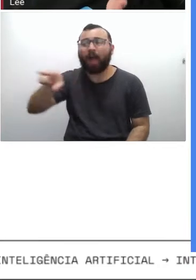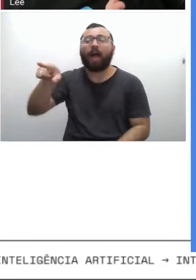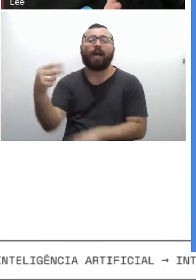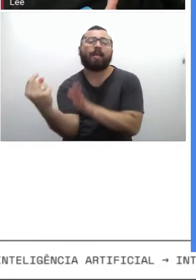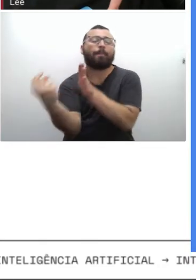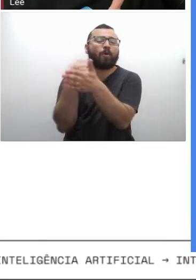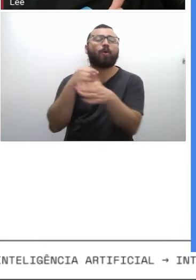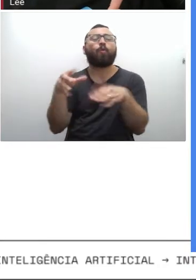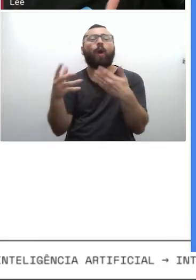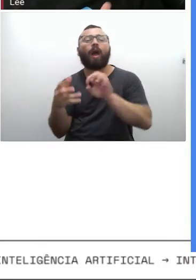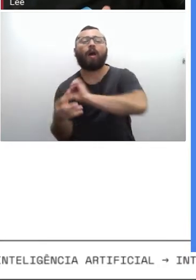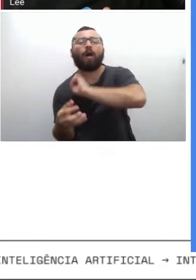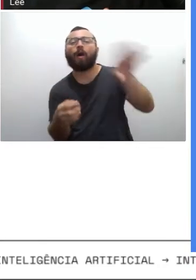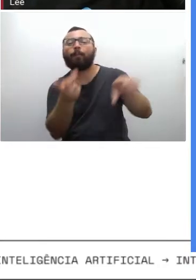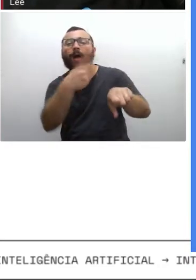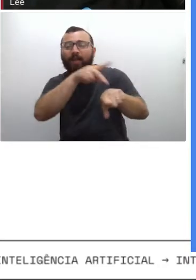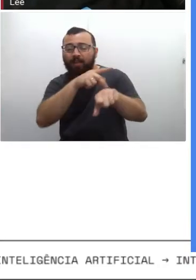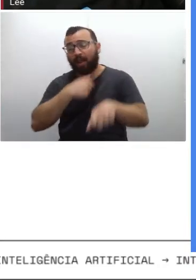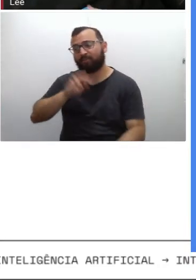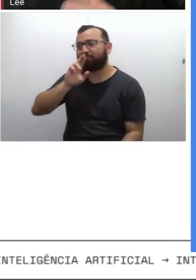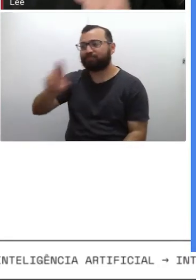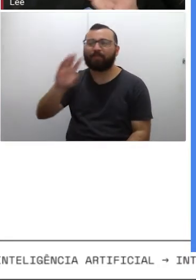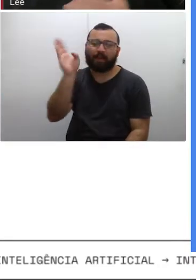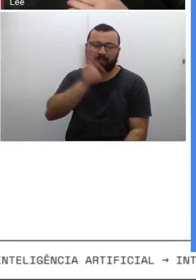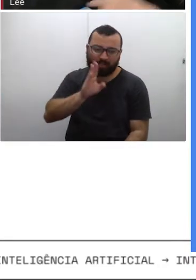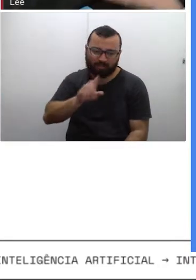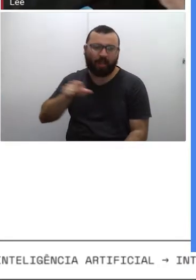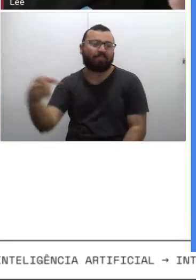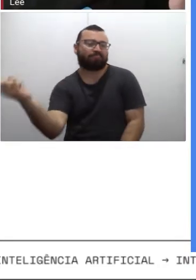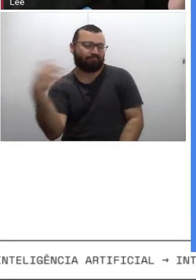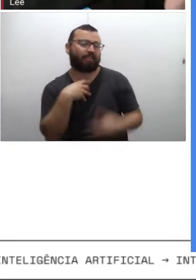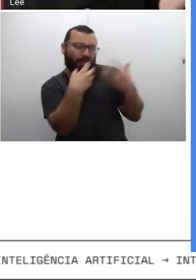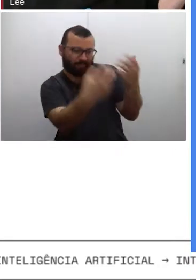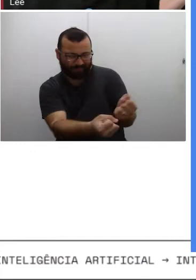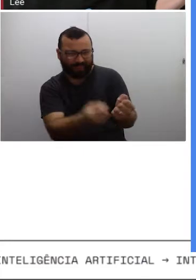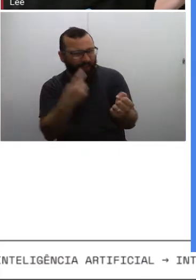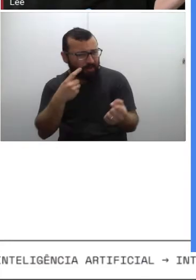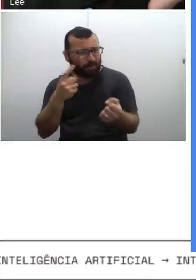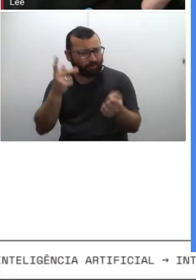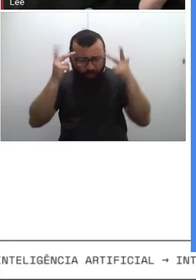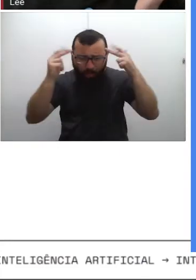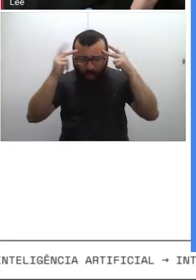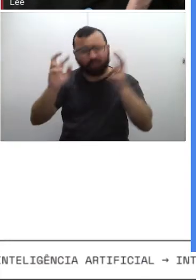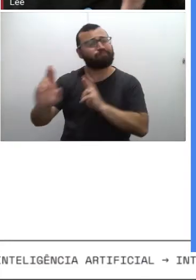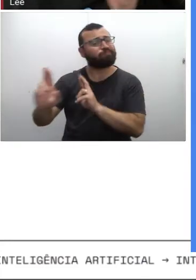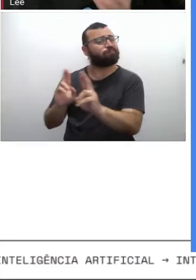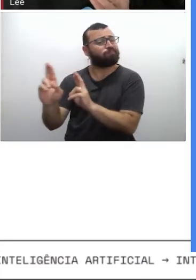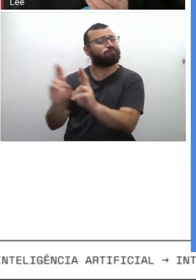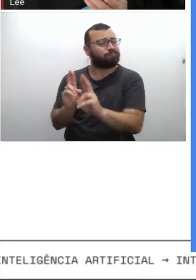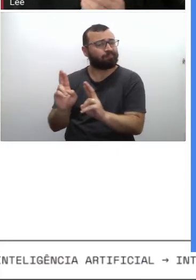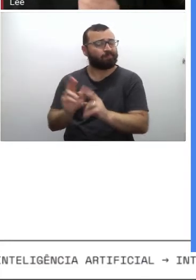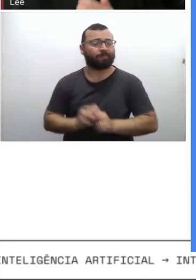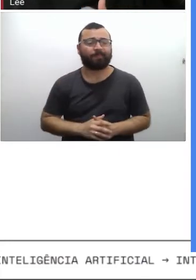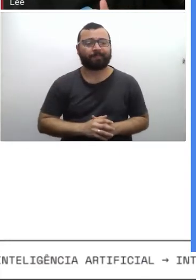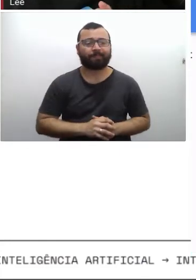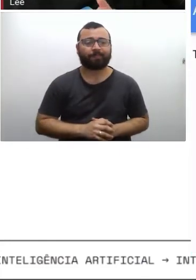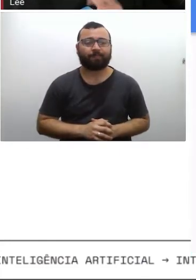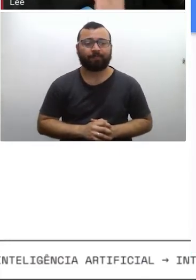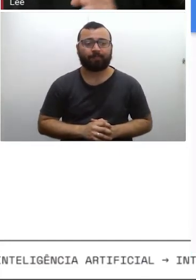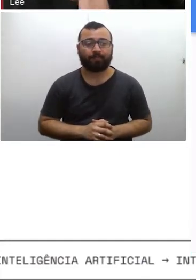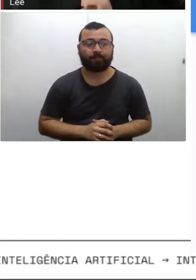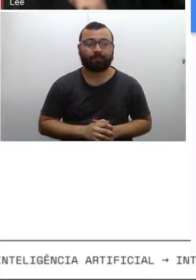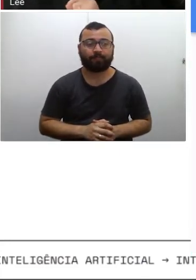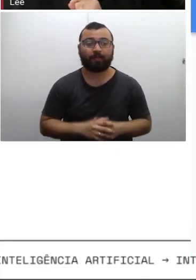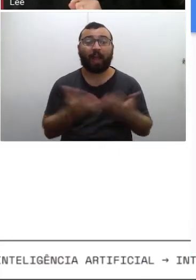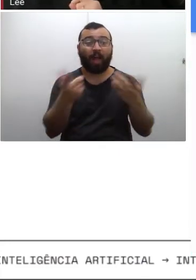is Brazil. All right, the money will be transferred. This is a particular flow that worked in my chatbot. And now